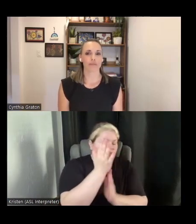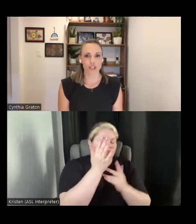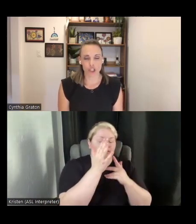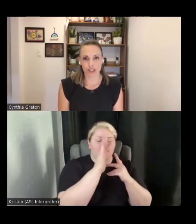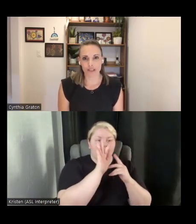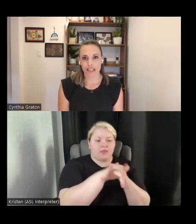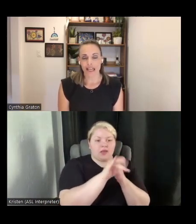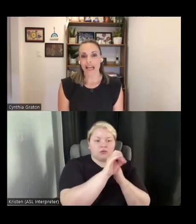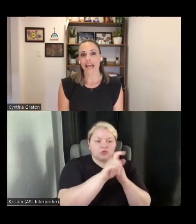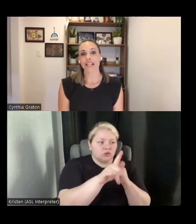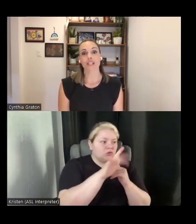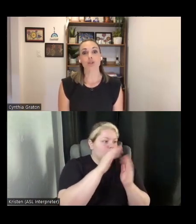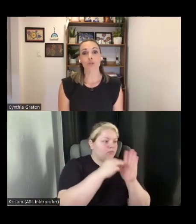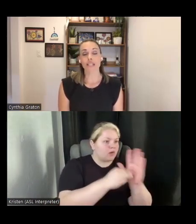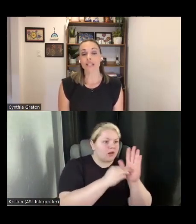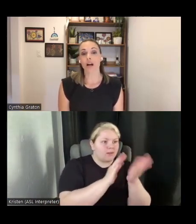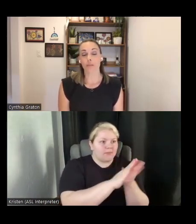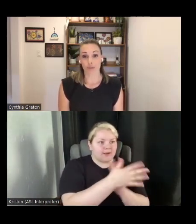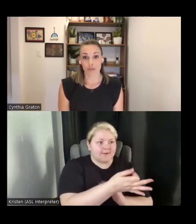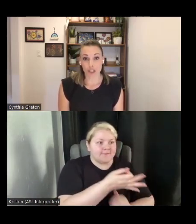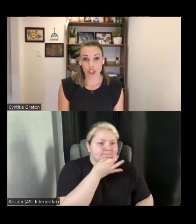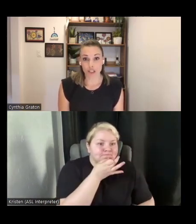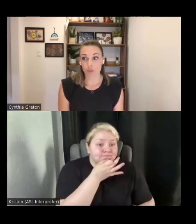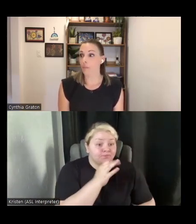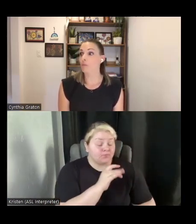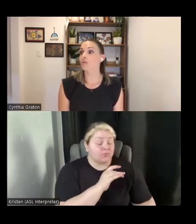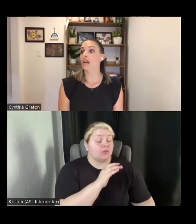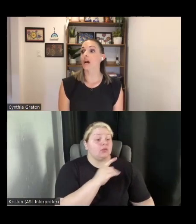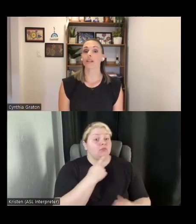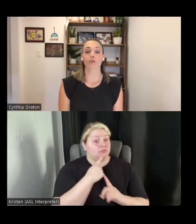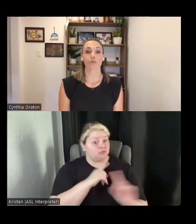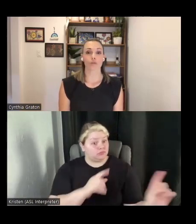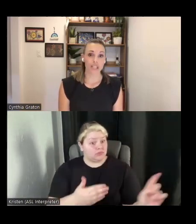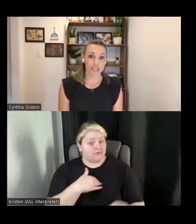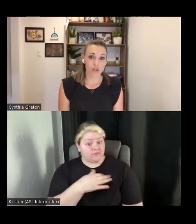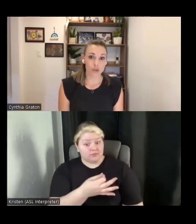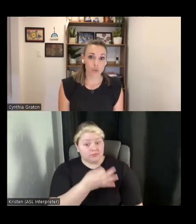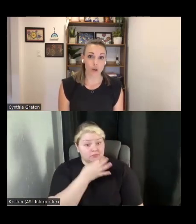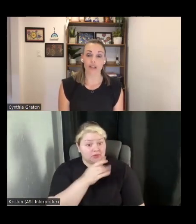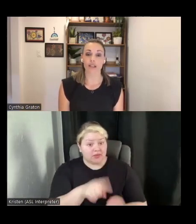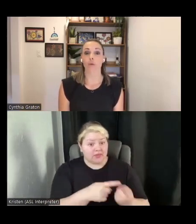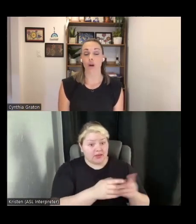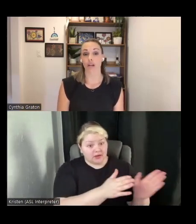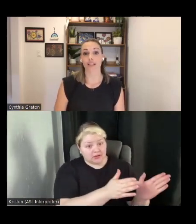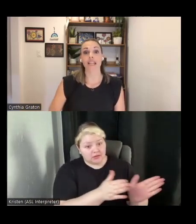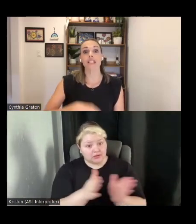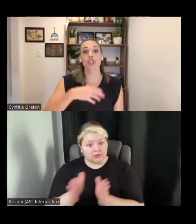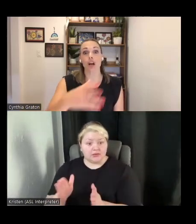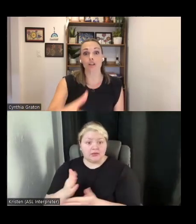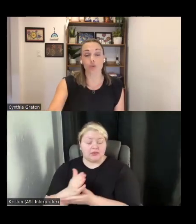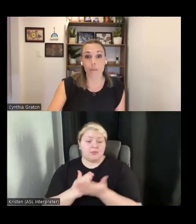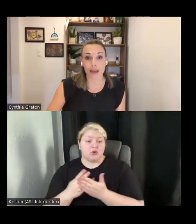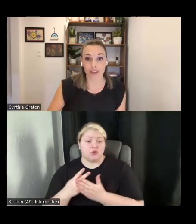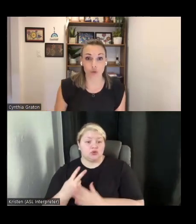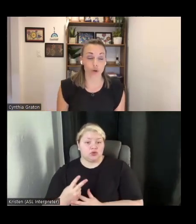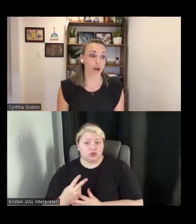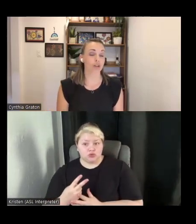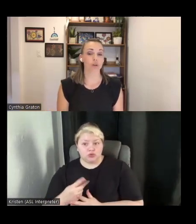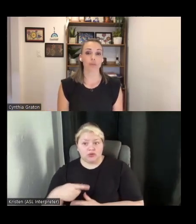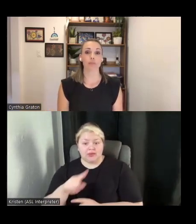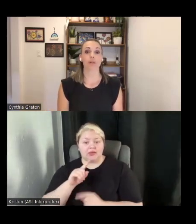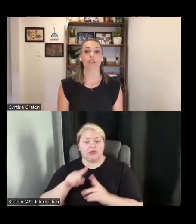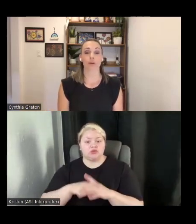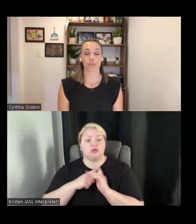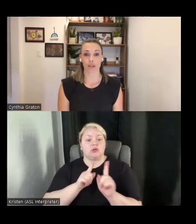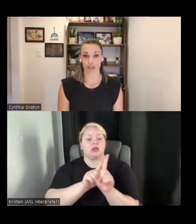become proficient. And as soon as they are proficient, we're moving on into phase 2, where they start to mentor